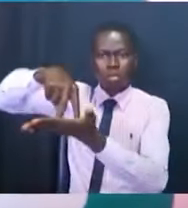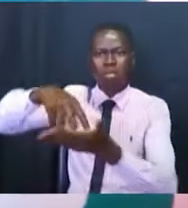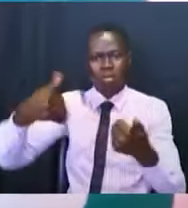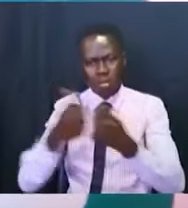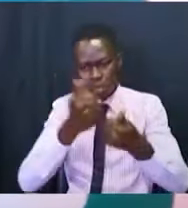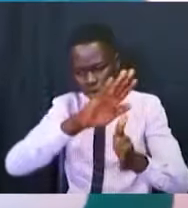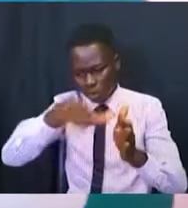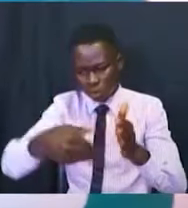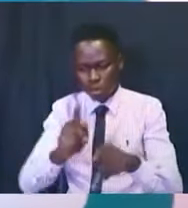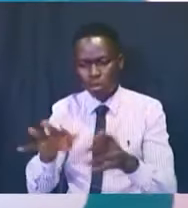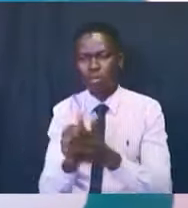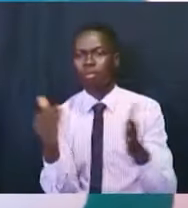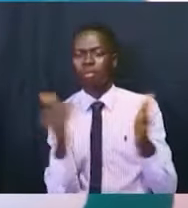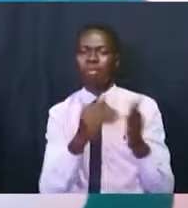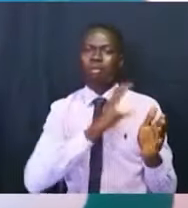ones.